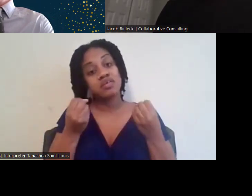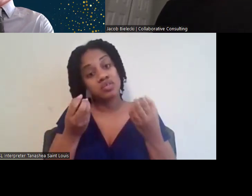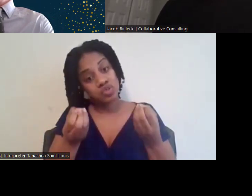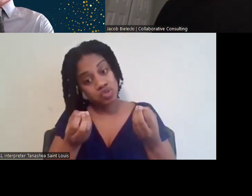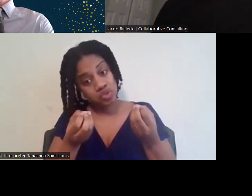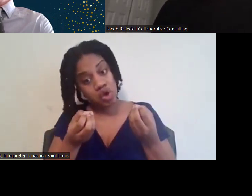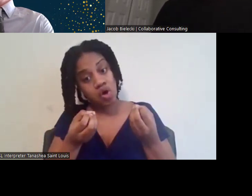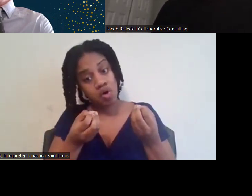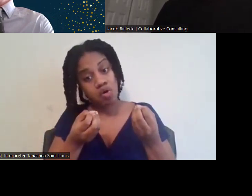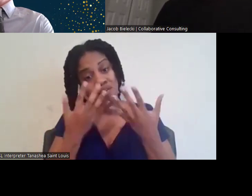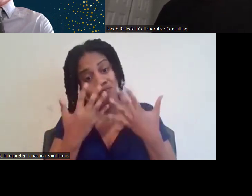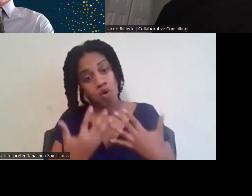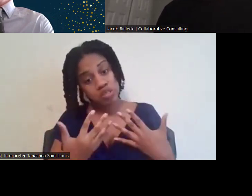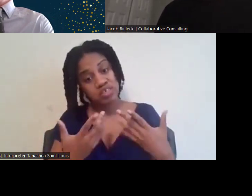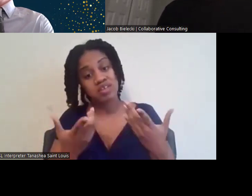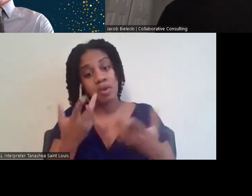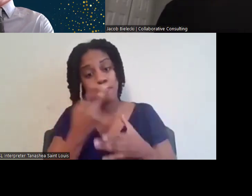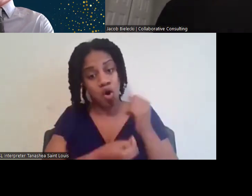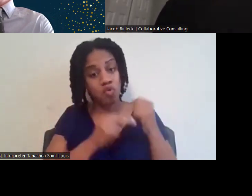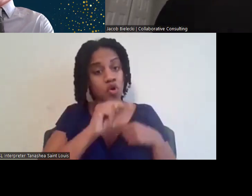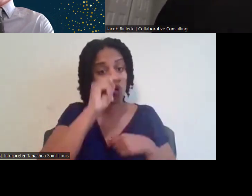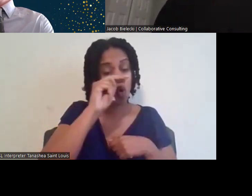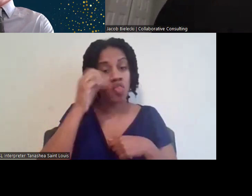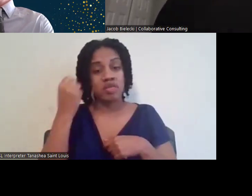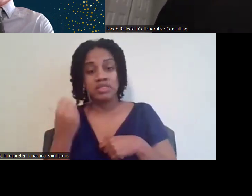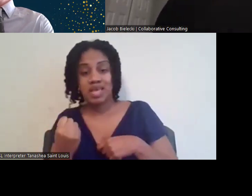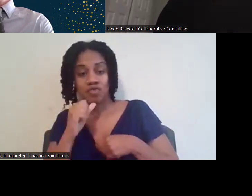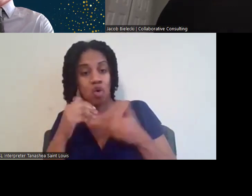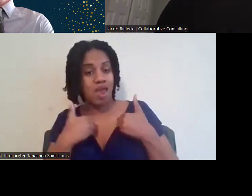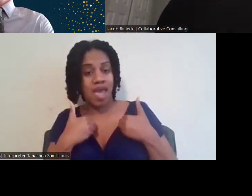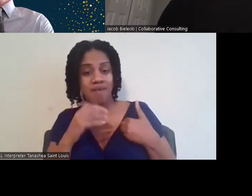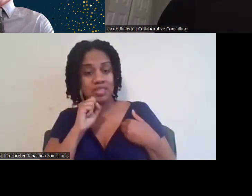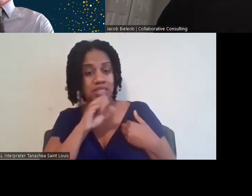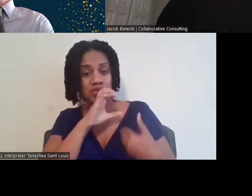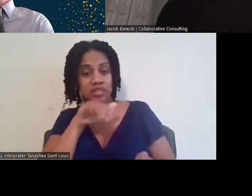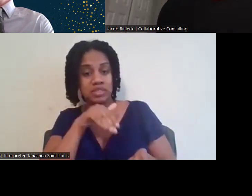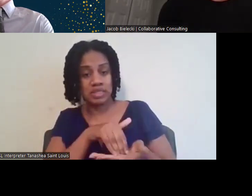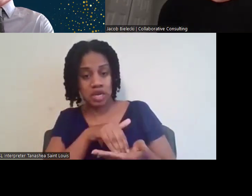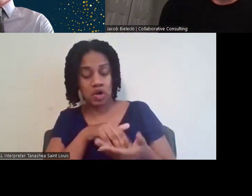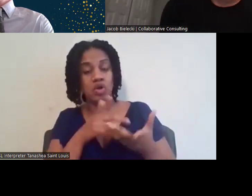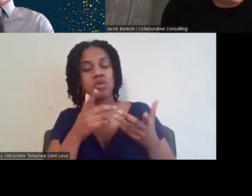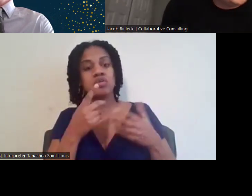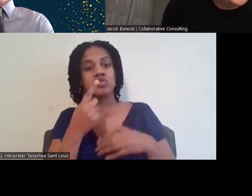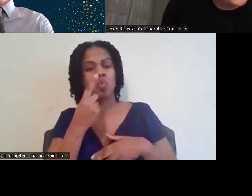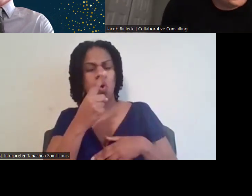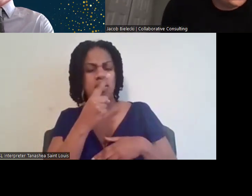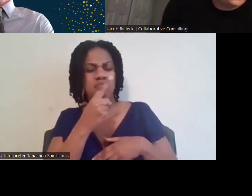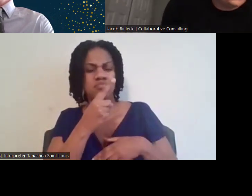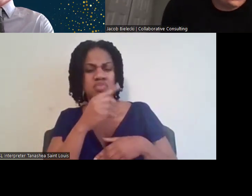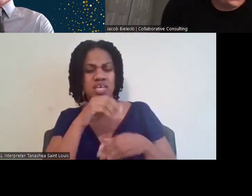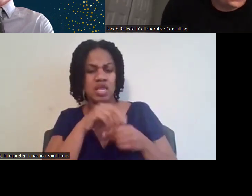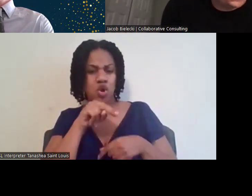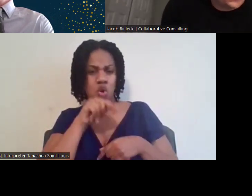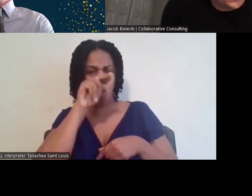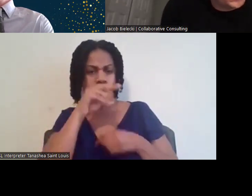and South counties, most of the areas don't have a senior center. And so there's one in North